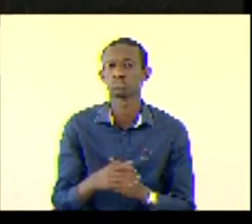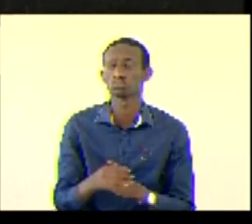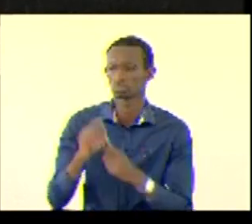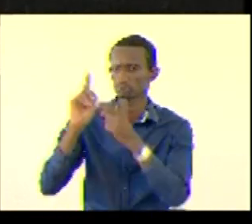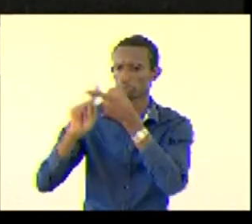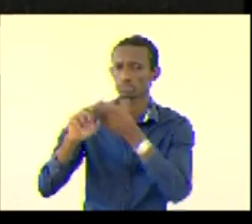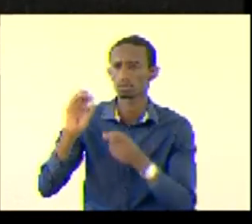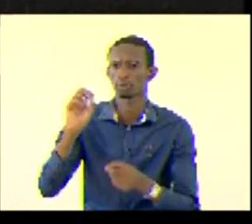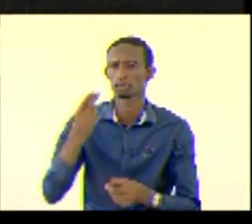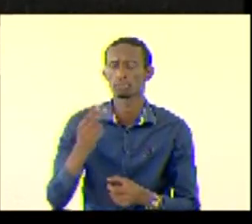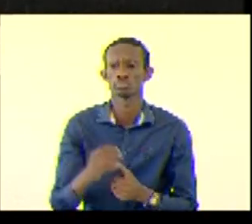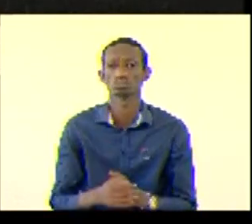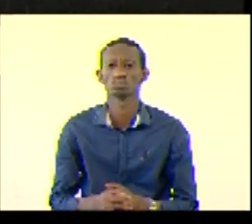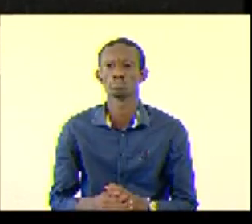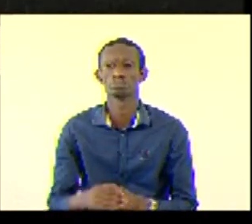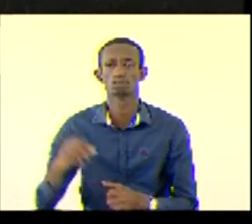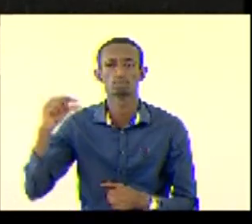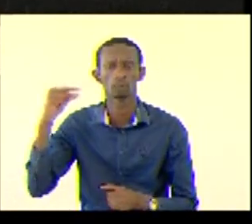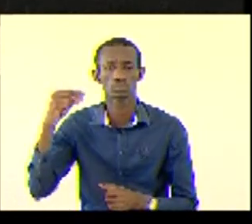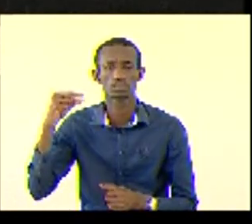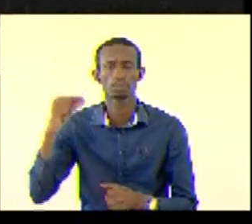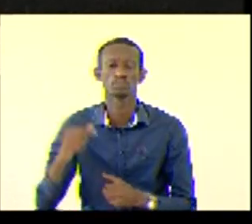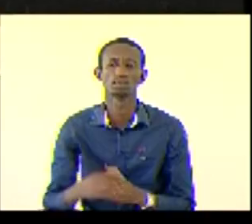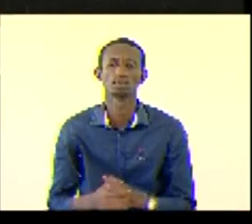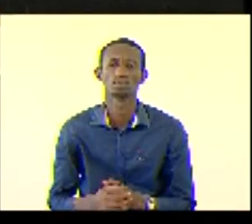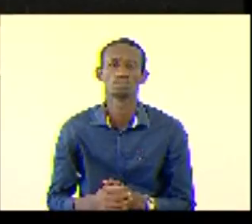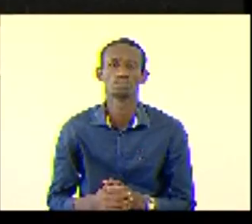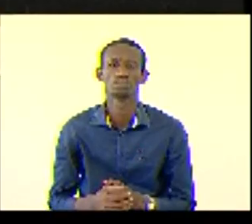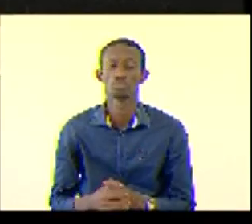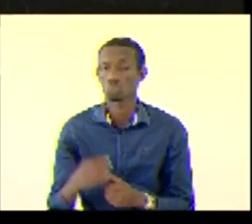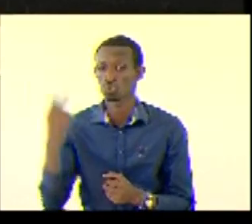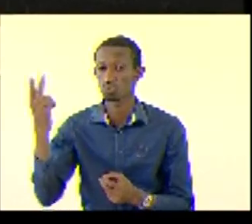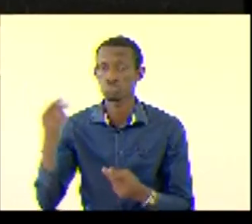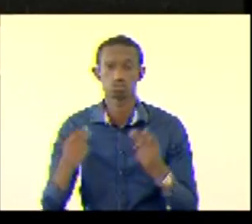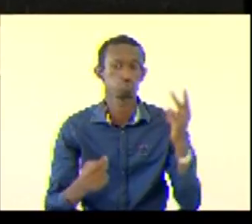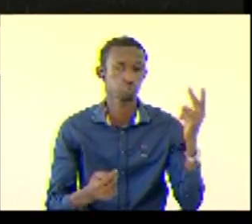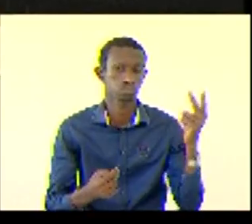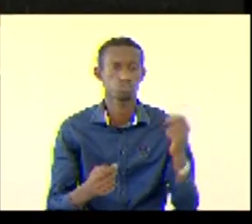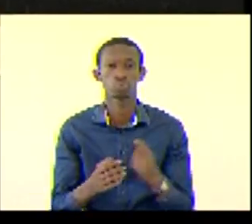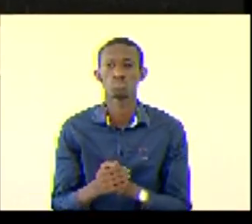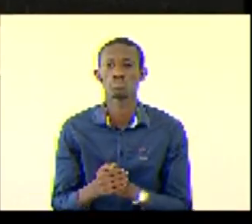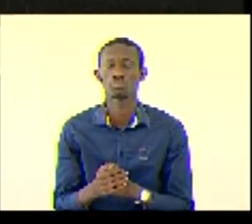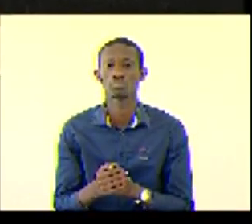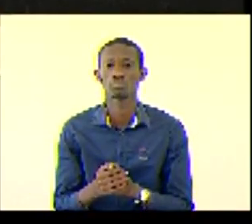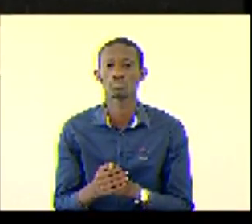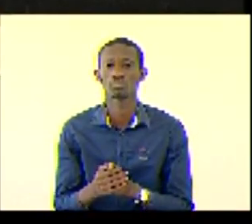oxygen gas. That is 2 oxygen, 2